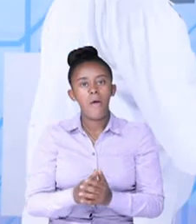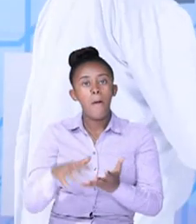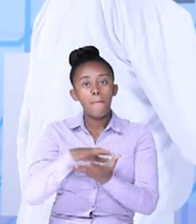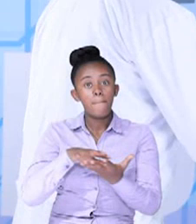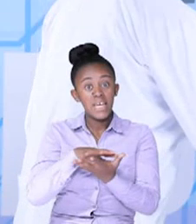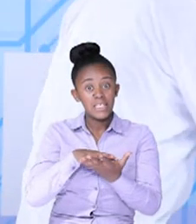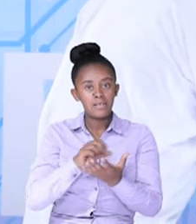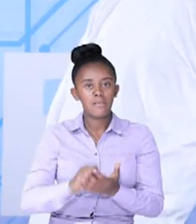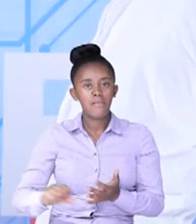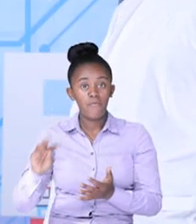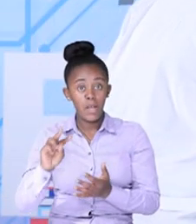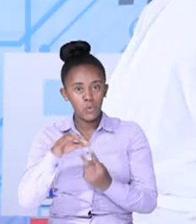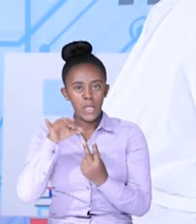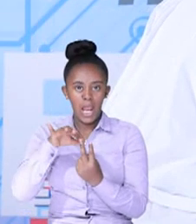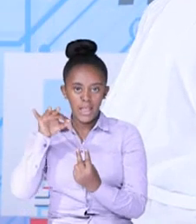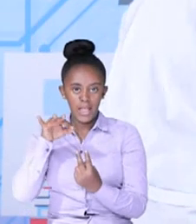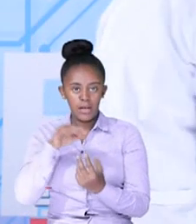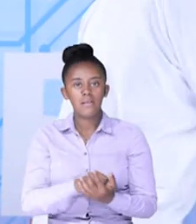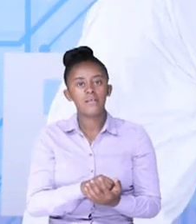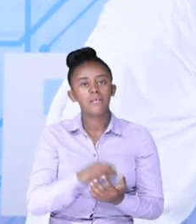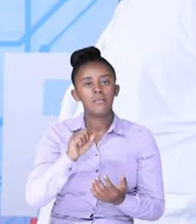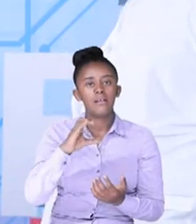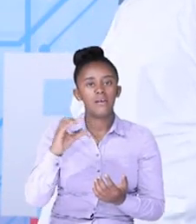are velocity selector,